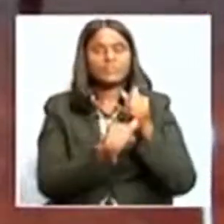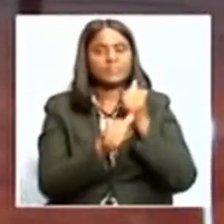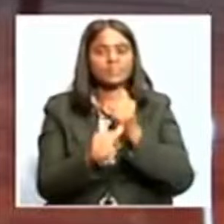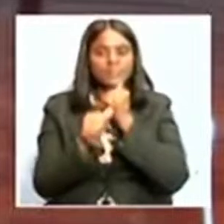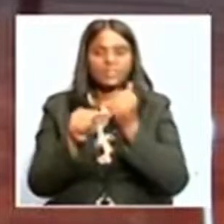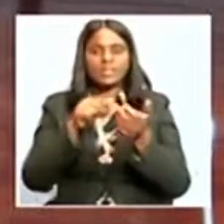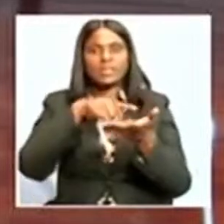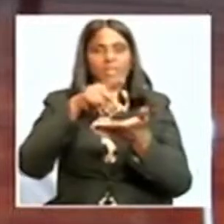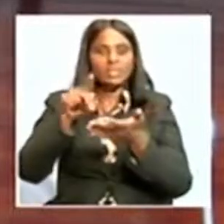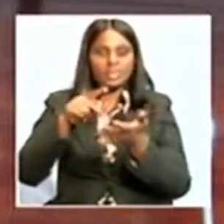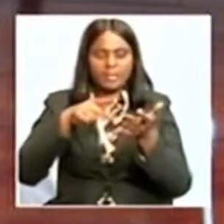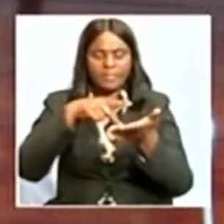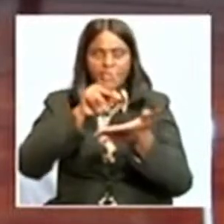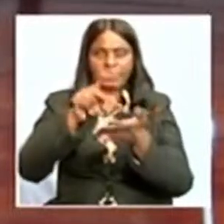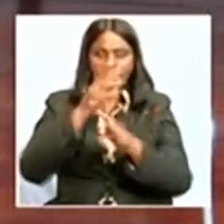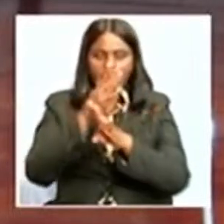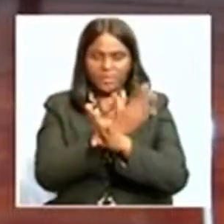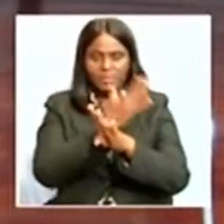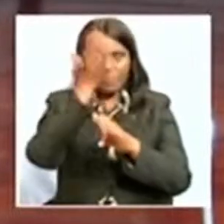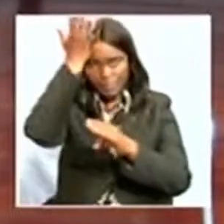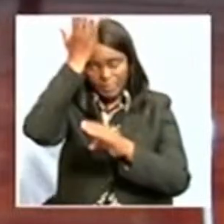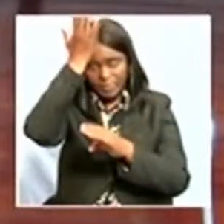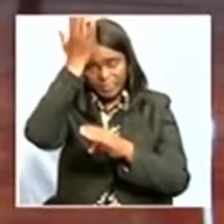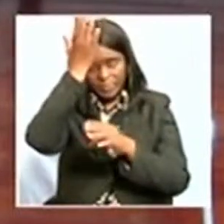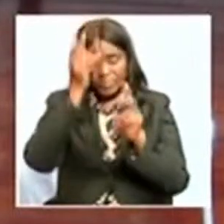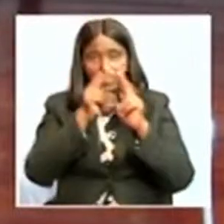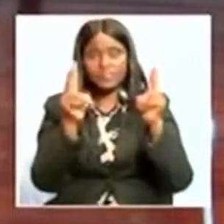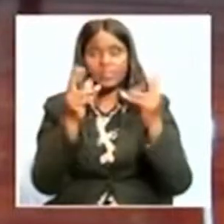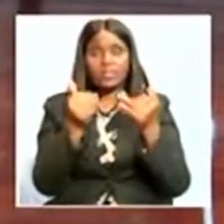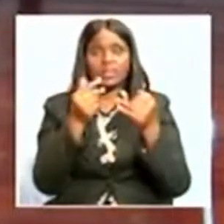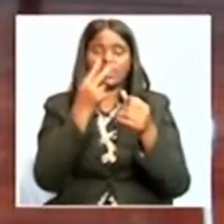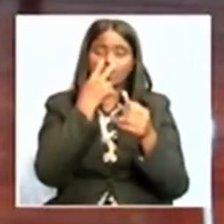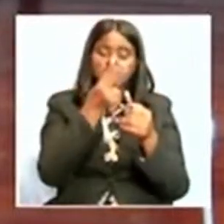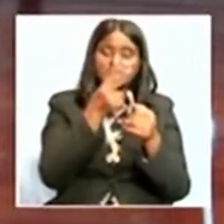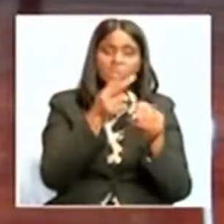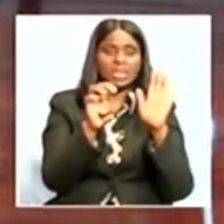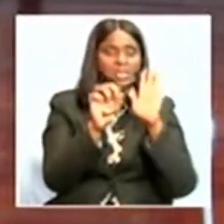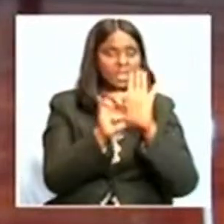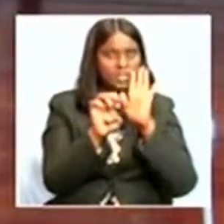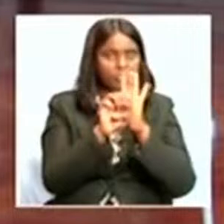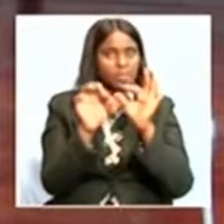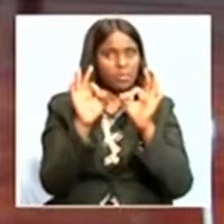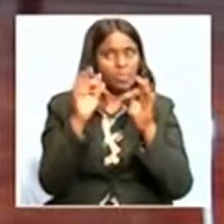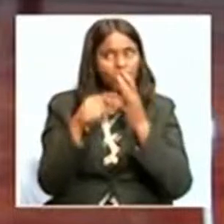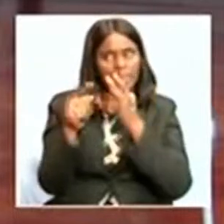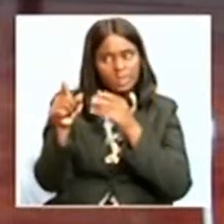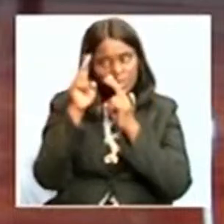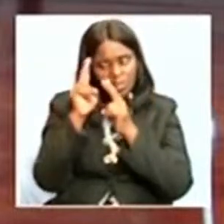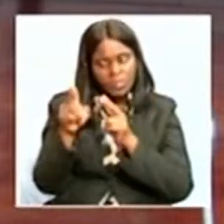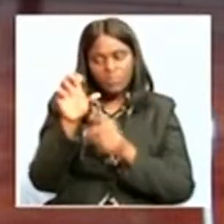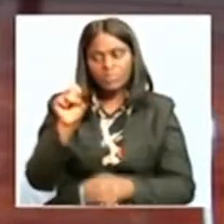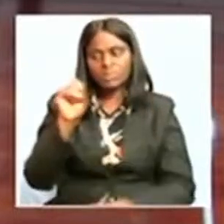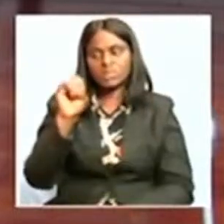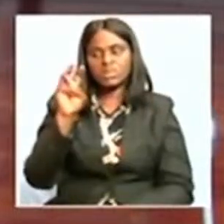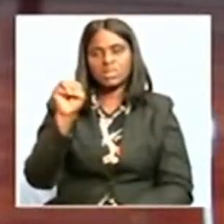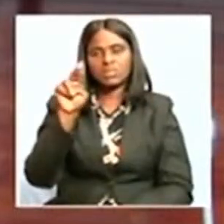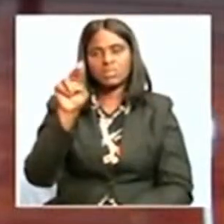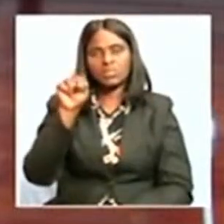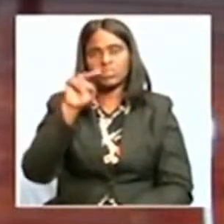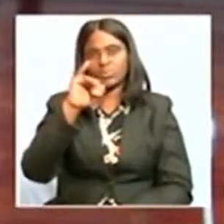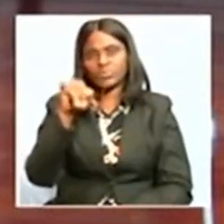should pay before the due date. So to look at a practical example that I think Honorable Sumushi was